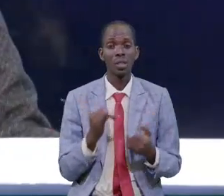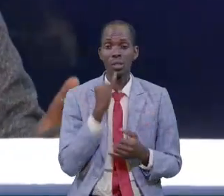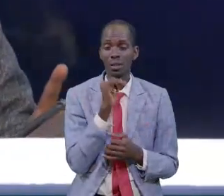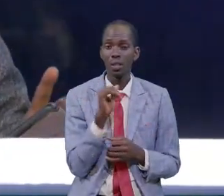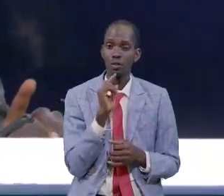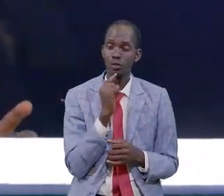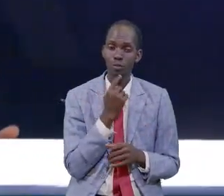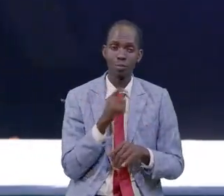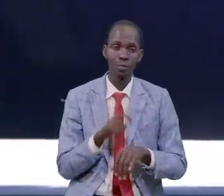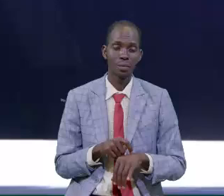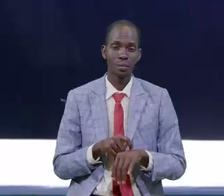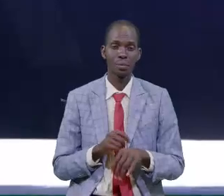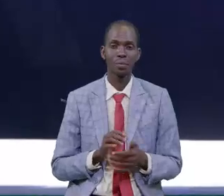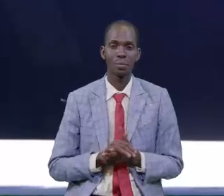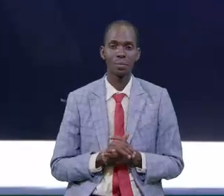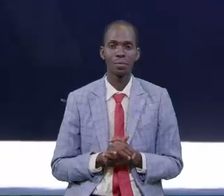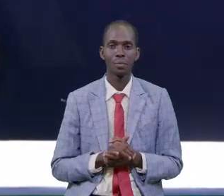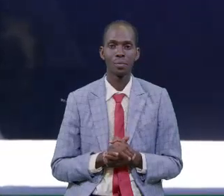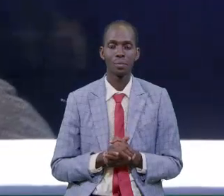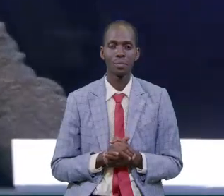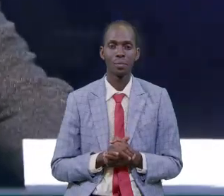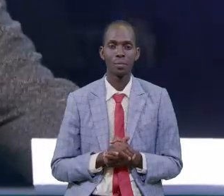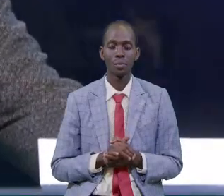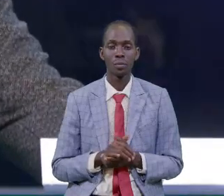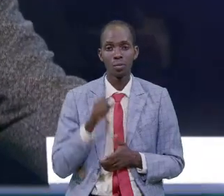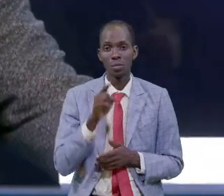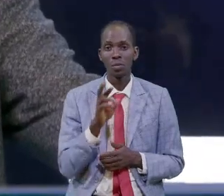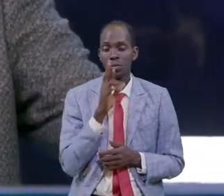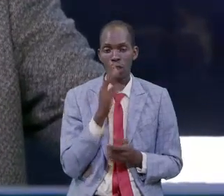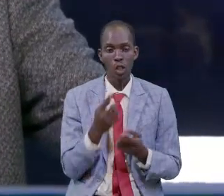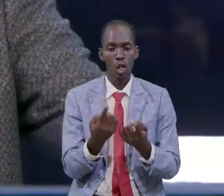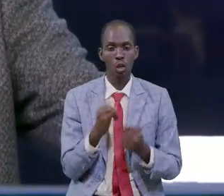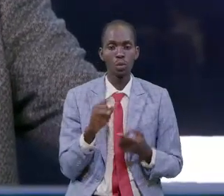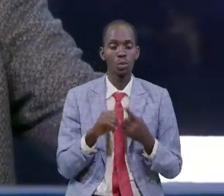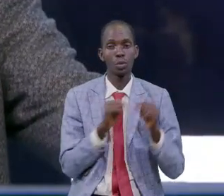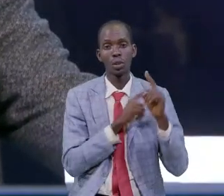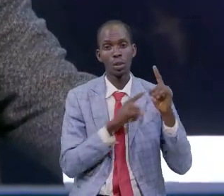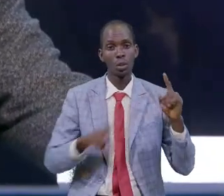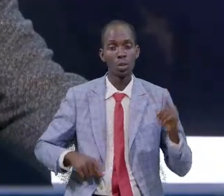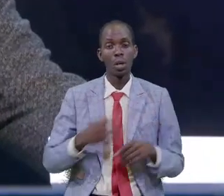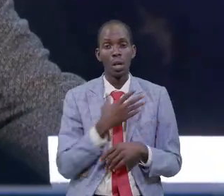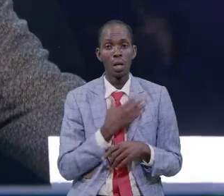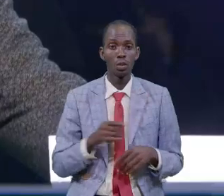closed. You are coming to the Lord and you want him to receive you.